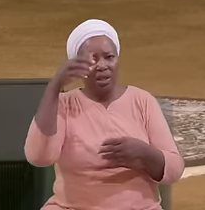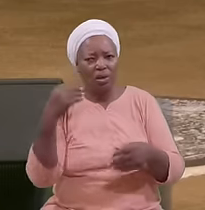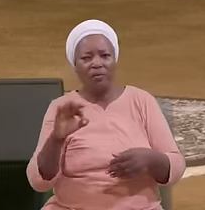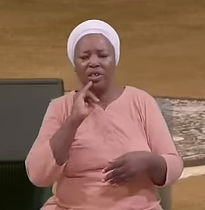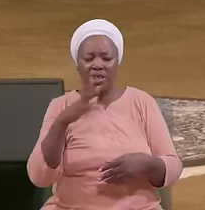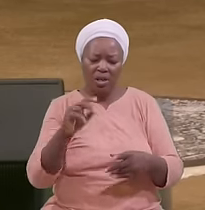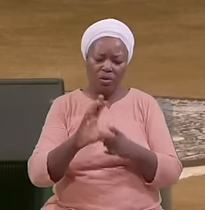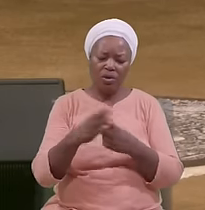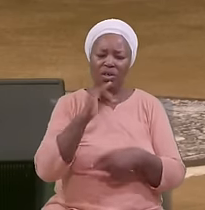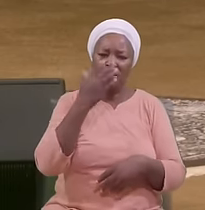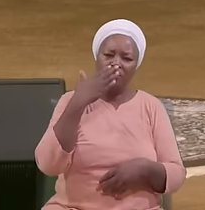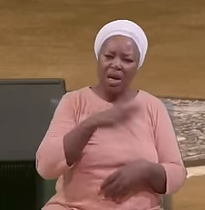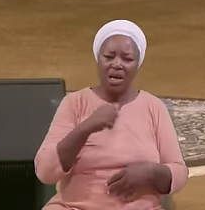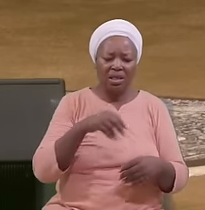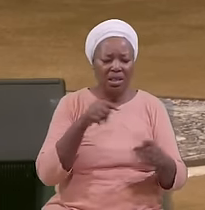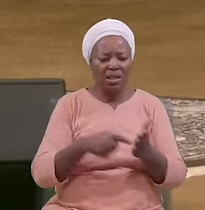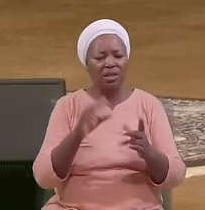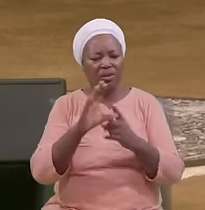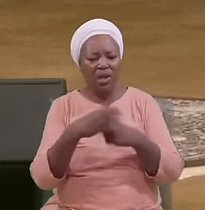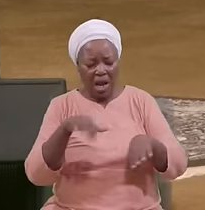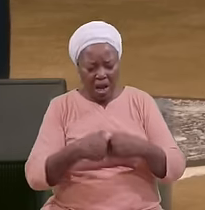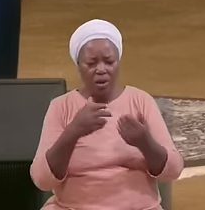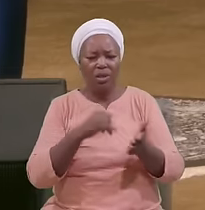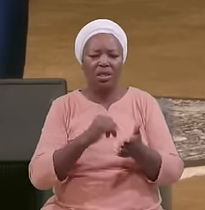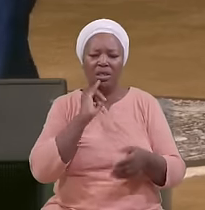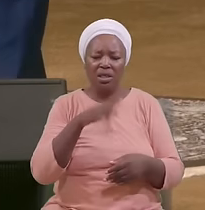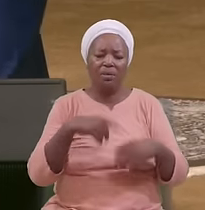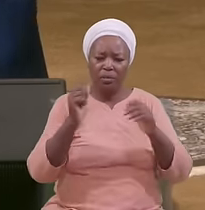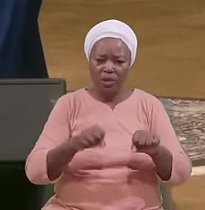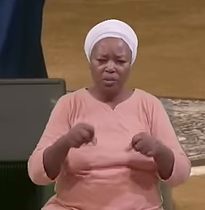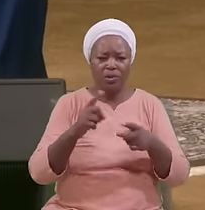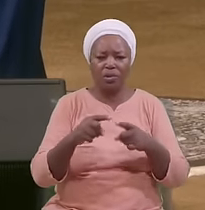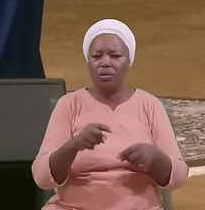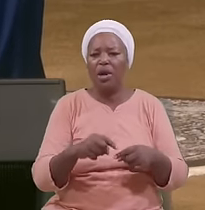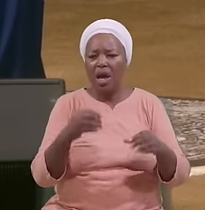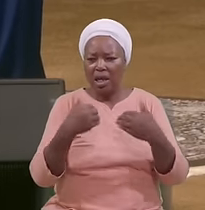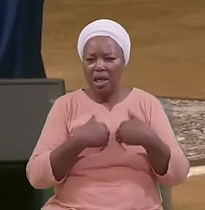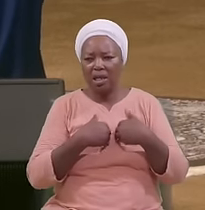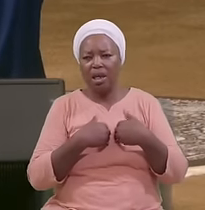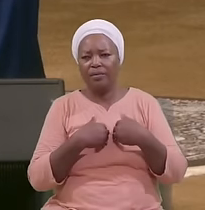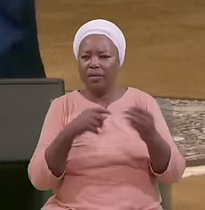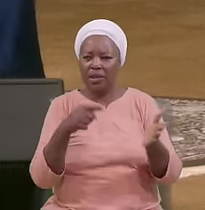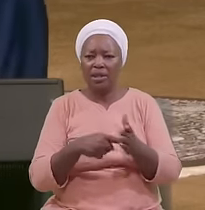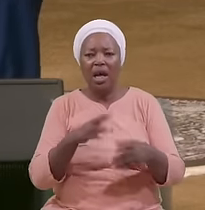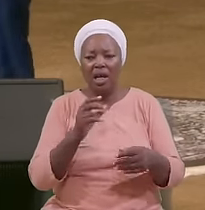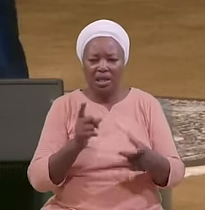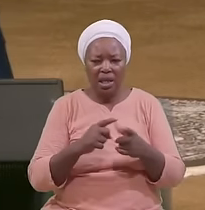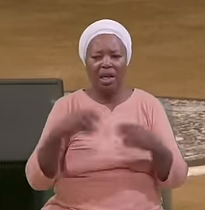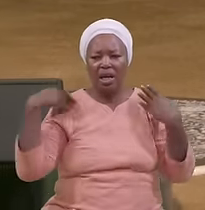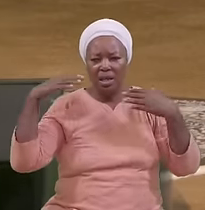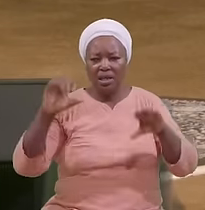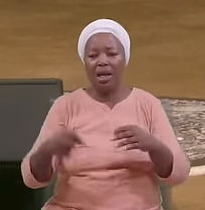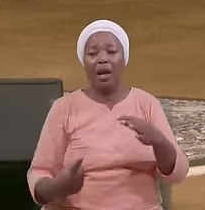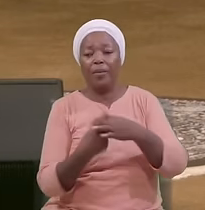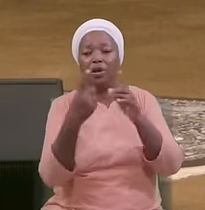bad. I mean, this condition, how can that be? An angel appeared unto Paul the apostle, and he